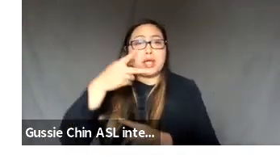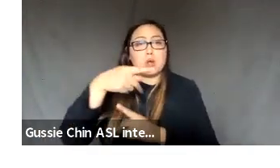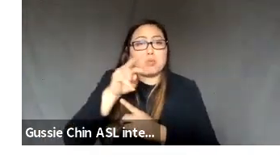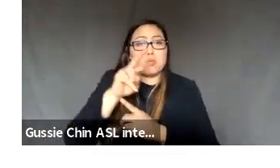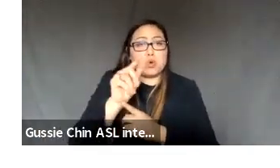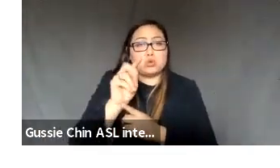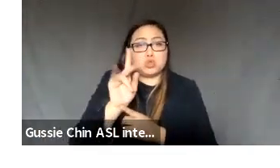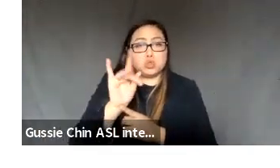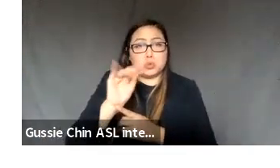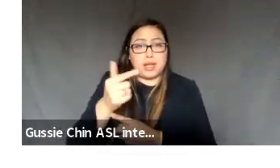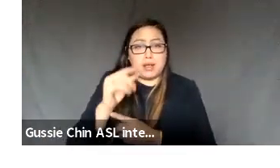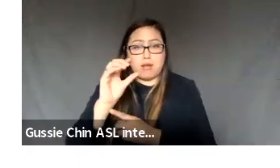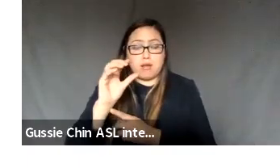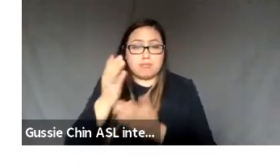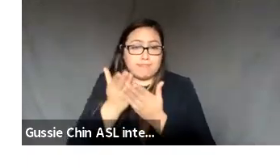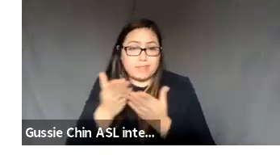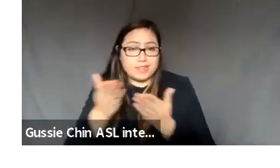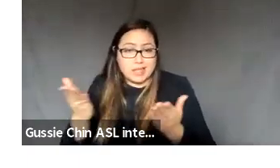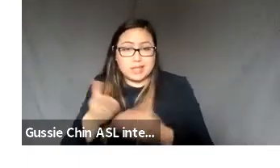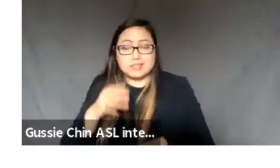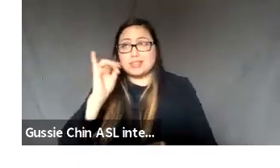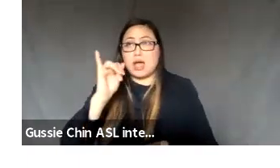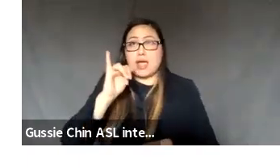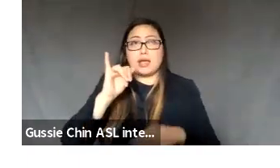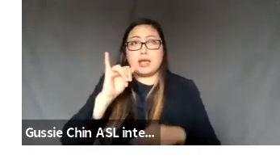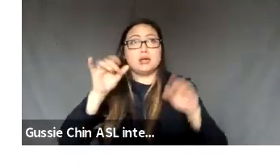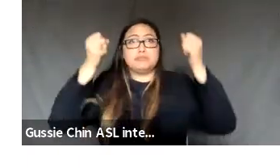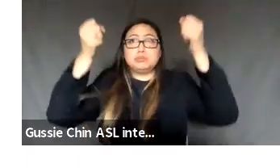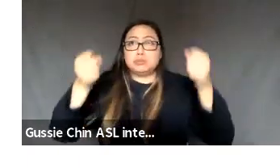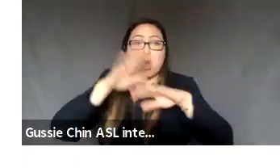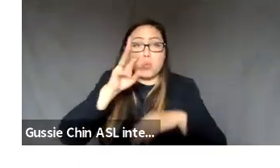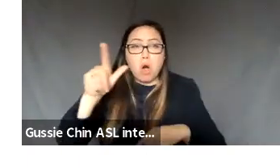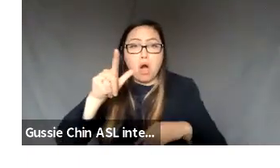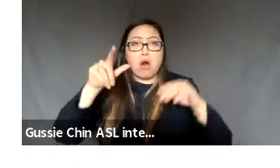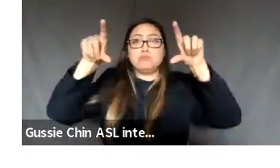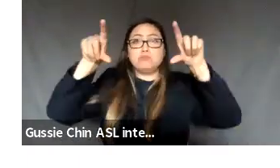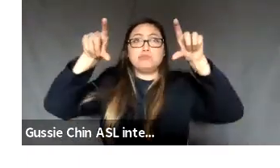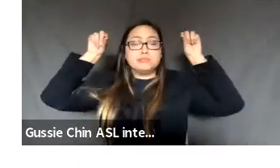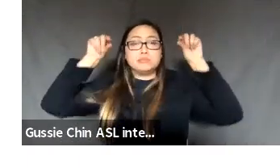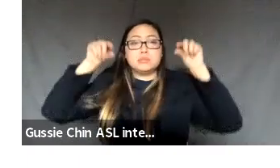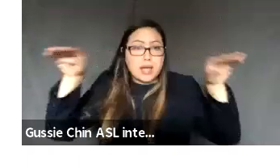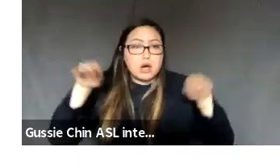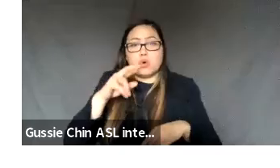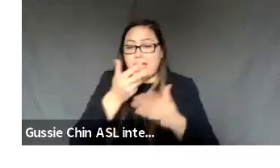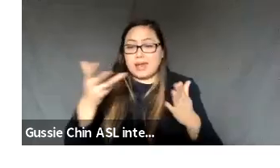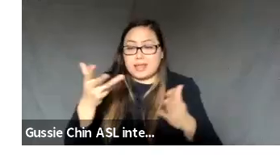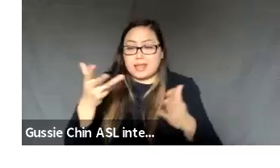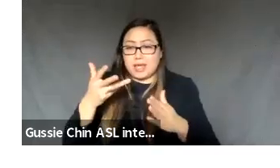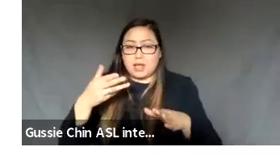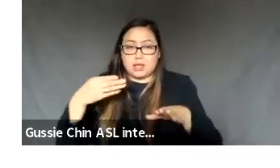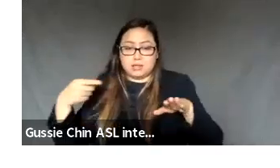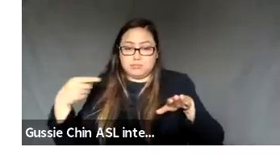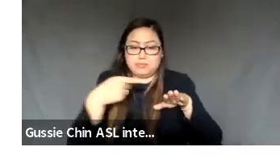or partitions, columns, and then other elements along a circulation path, it can really pose